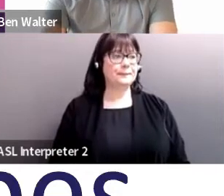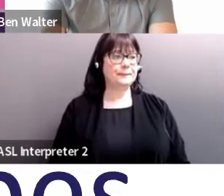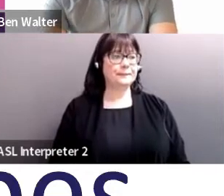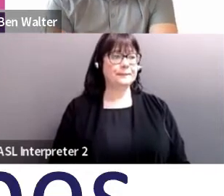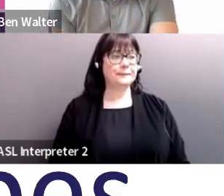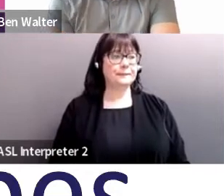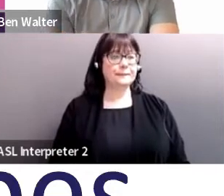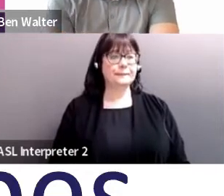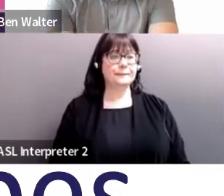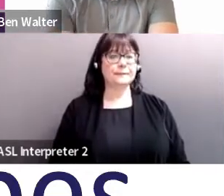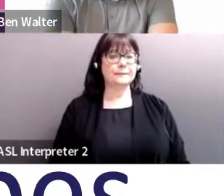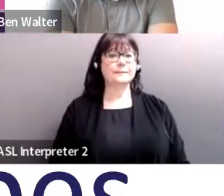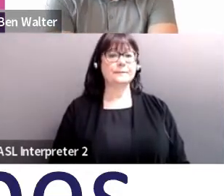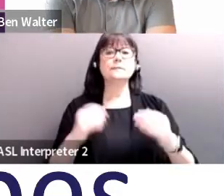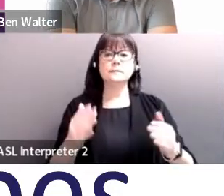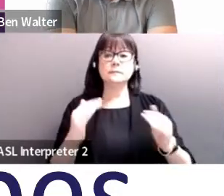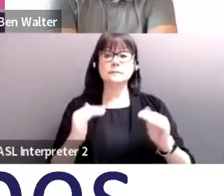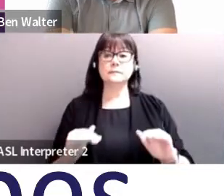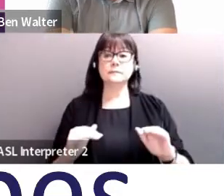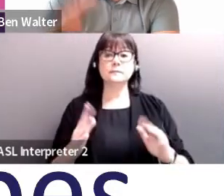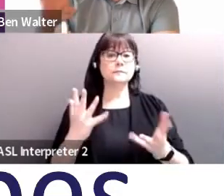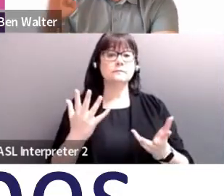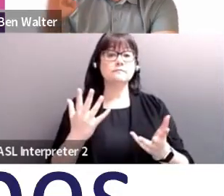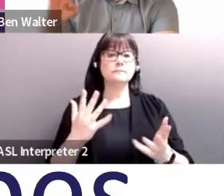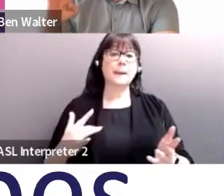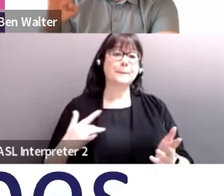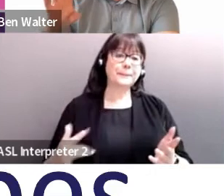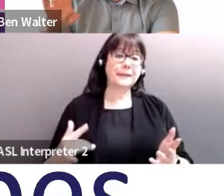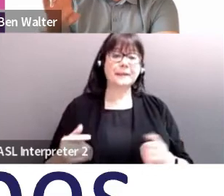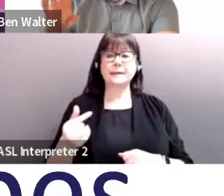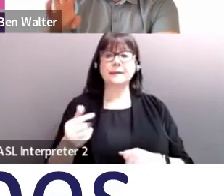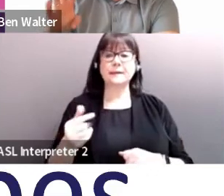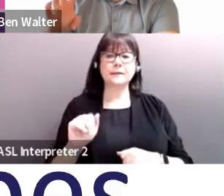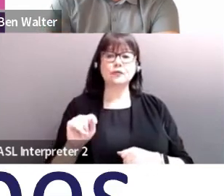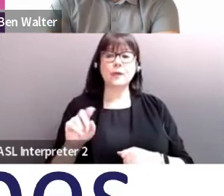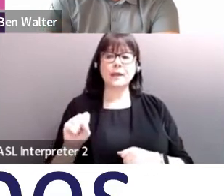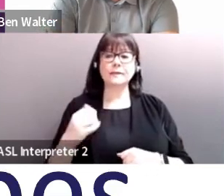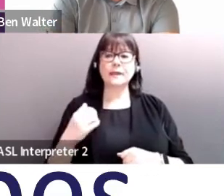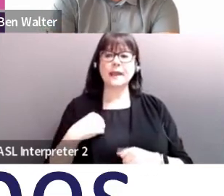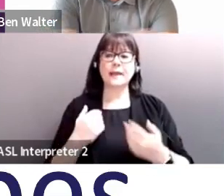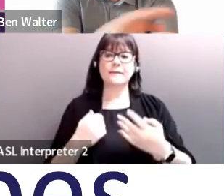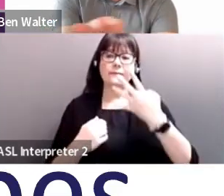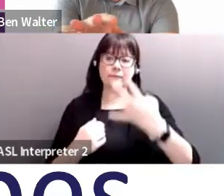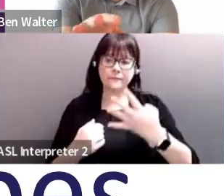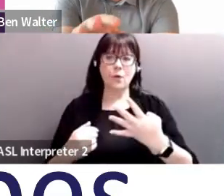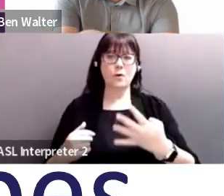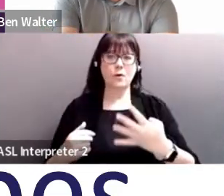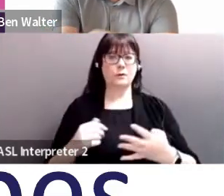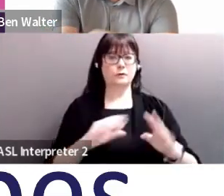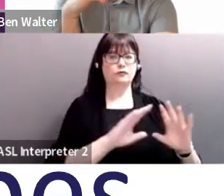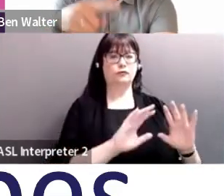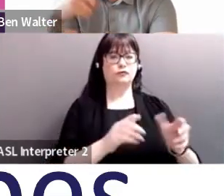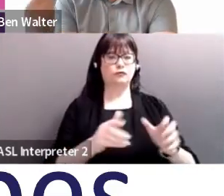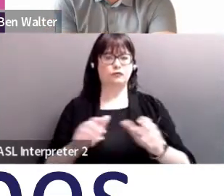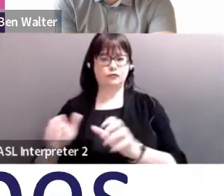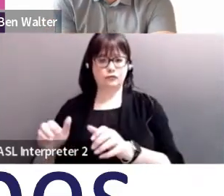Now, what are the main types of grants, right? So there are 4 core categories of grant funding opportunities, and we see them on the slide there.